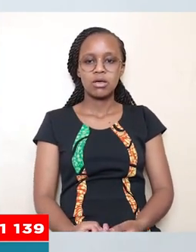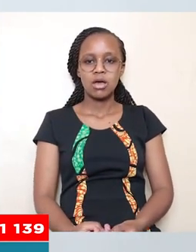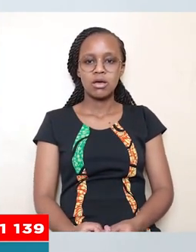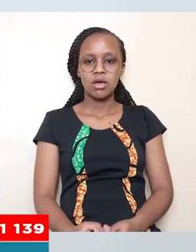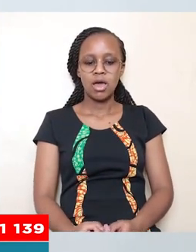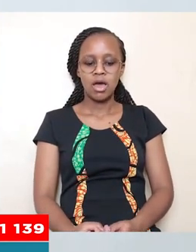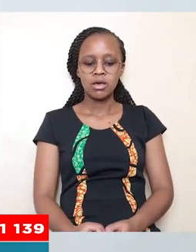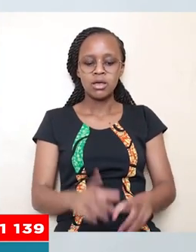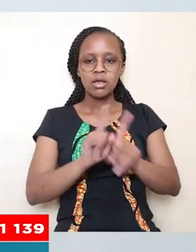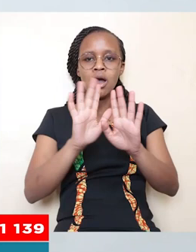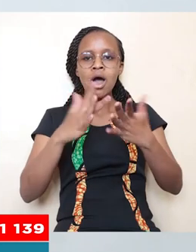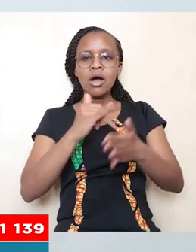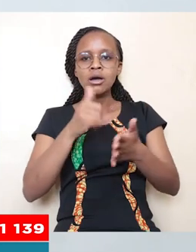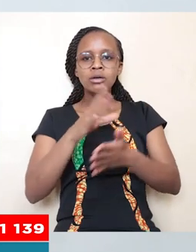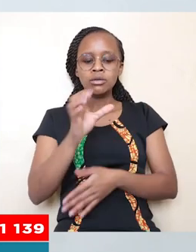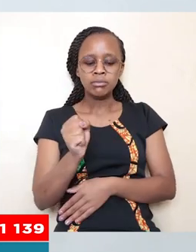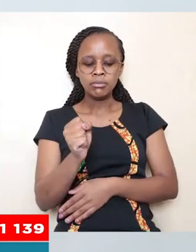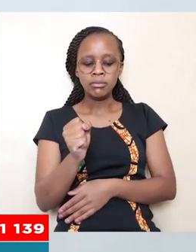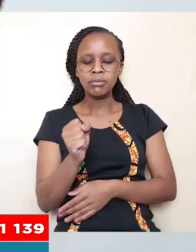And of course, as it were,